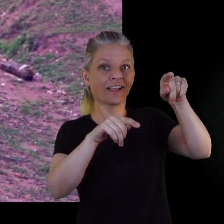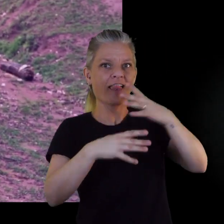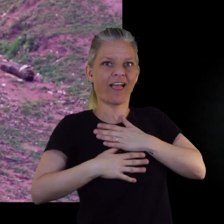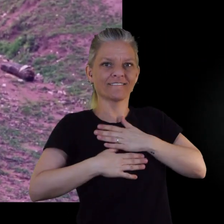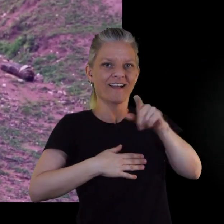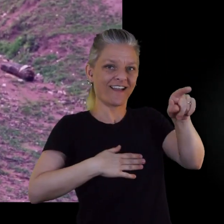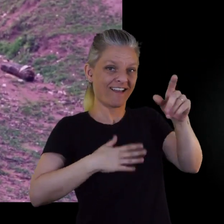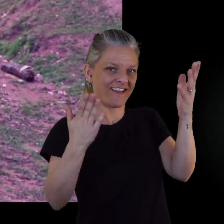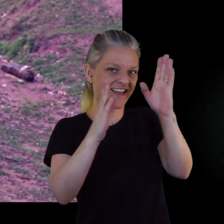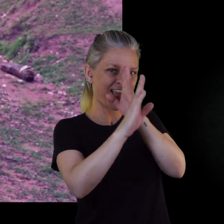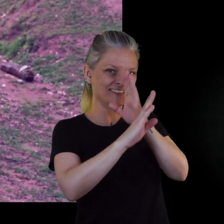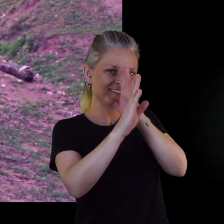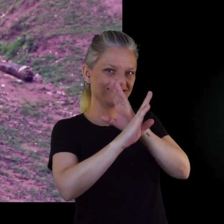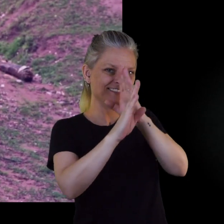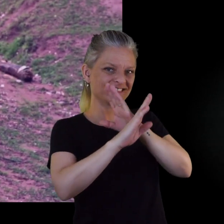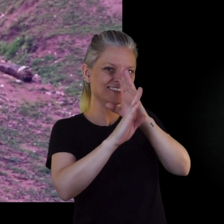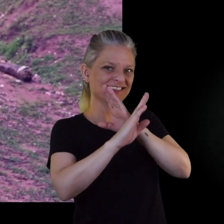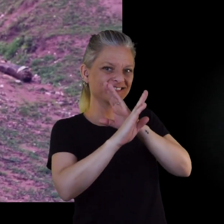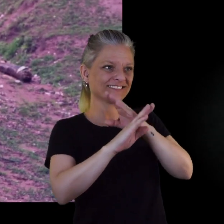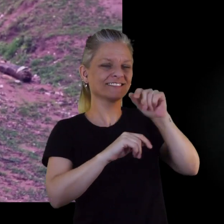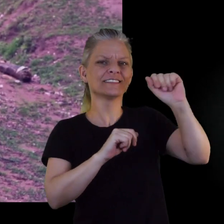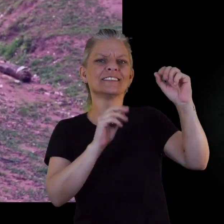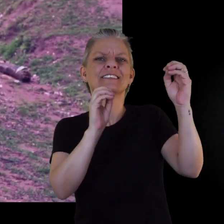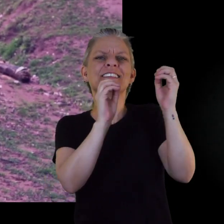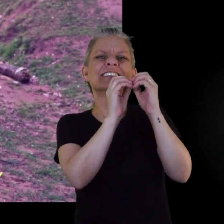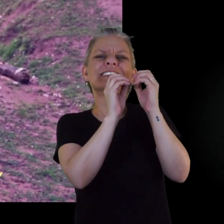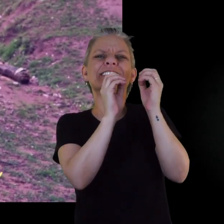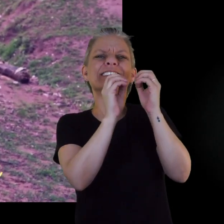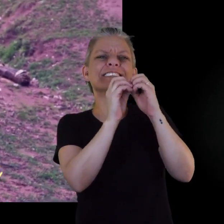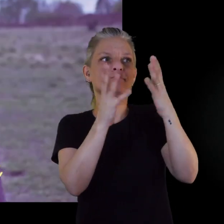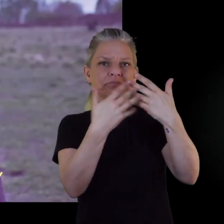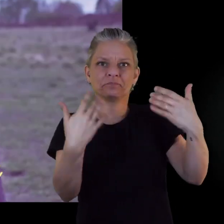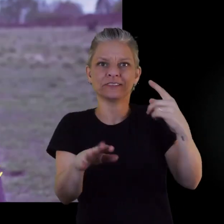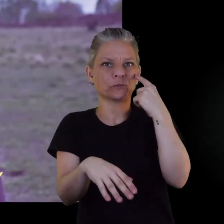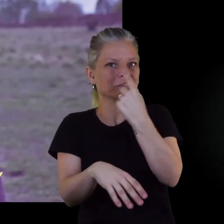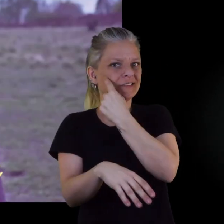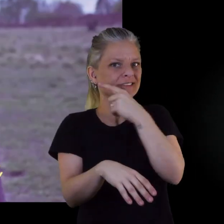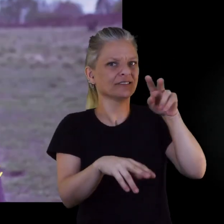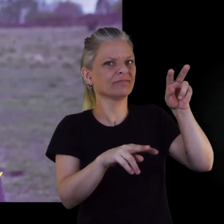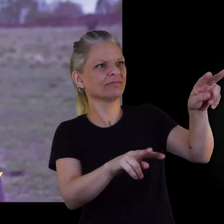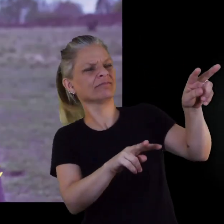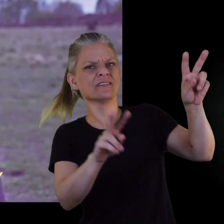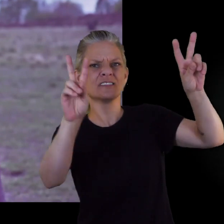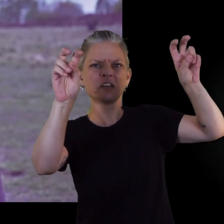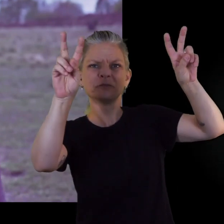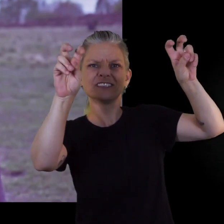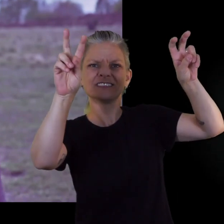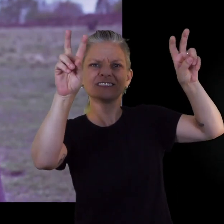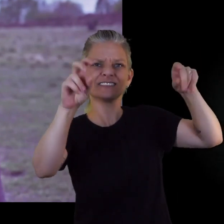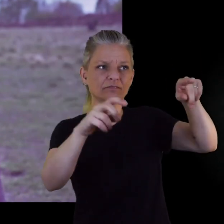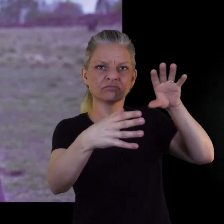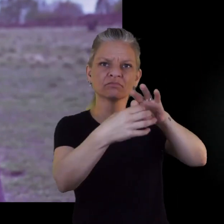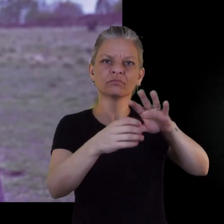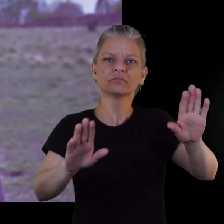eyes, subjective gazes, subject to subtlety. But perhaps our desperate hunger for light is what